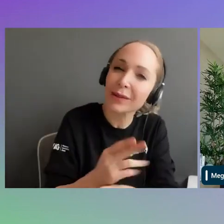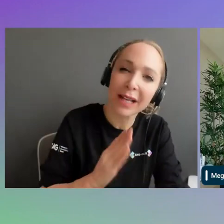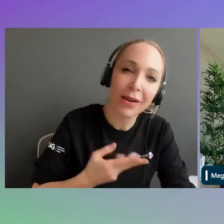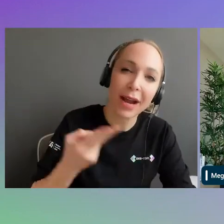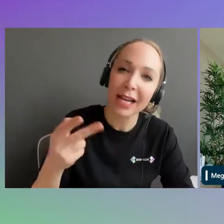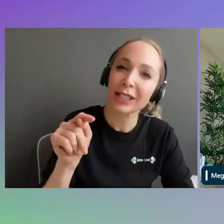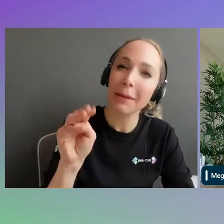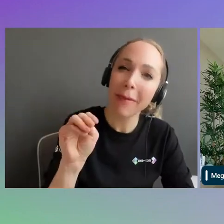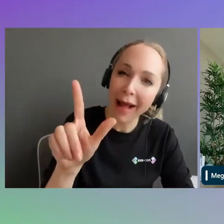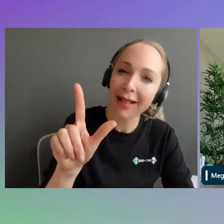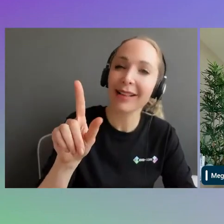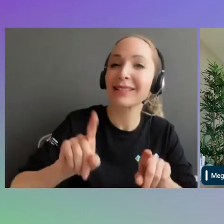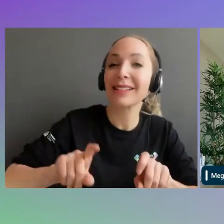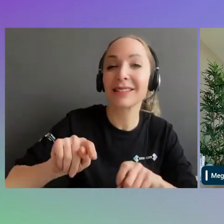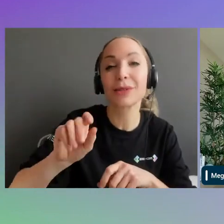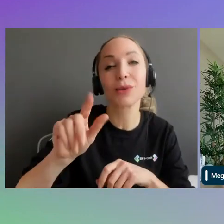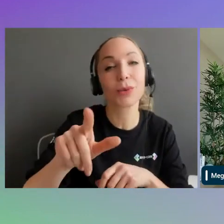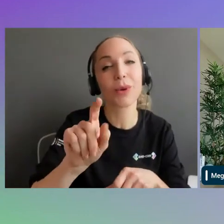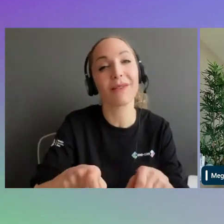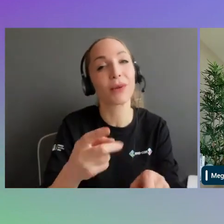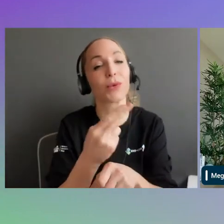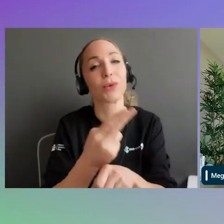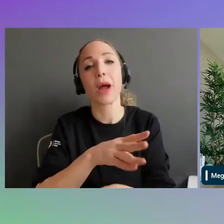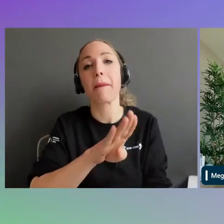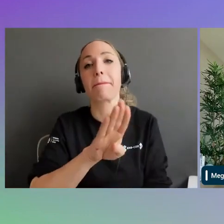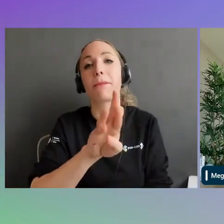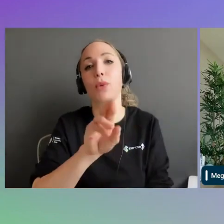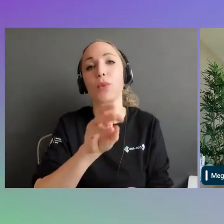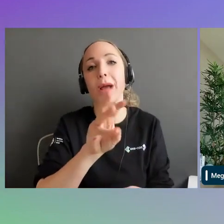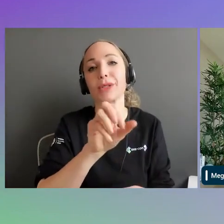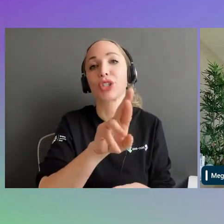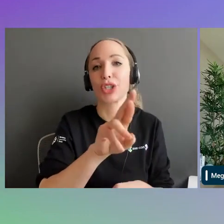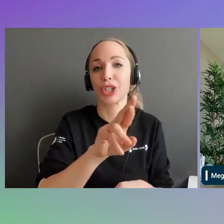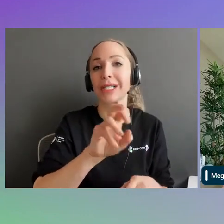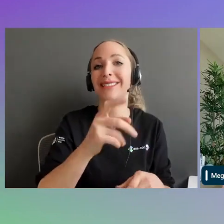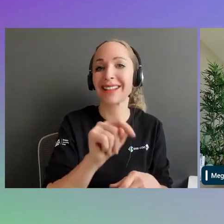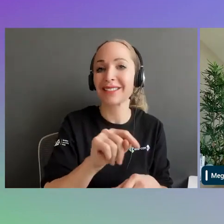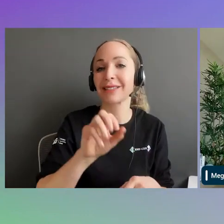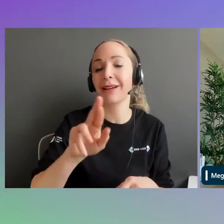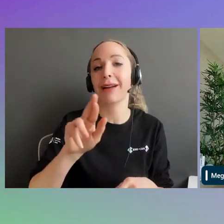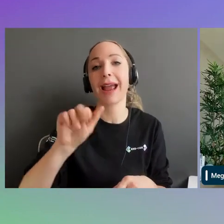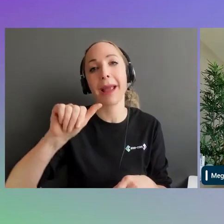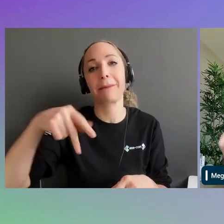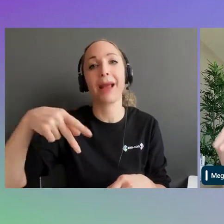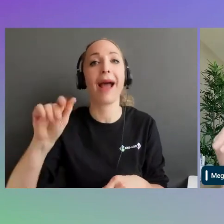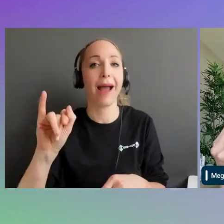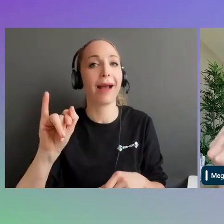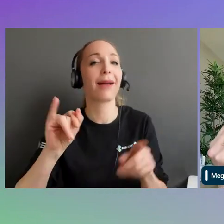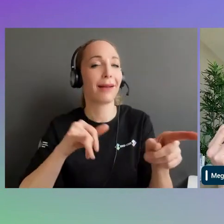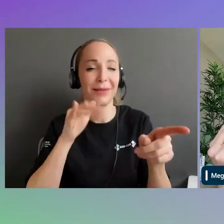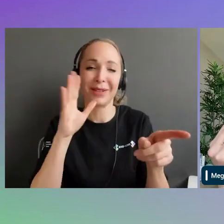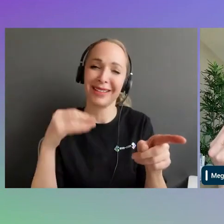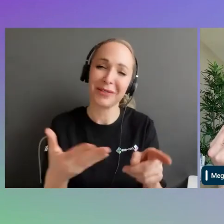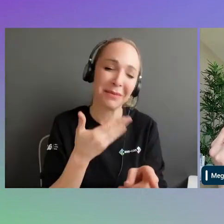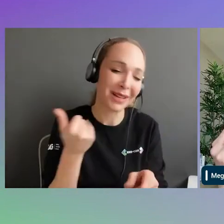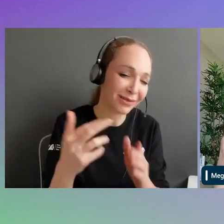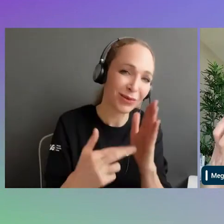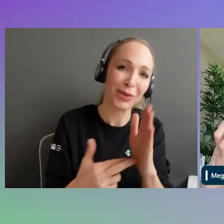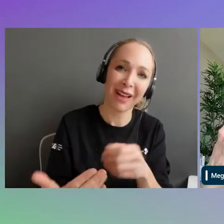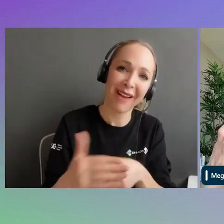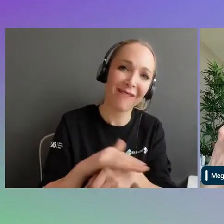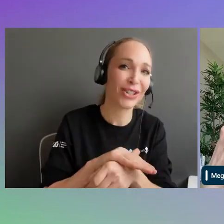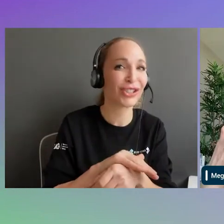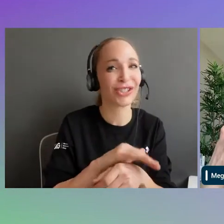testing tools. So you use the browser extension or you use the HTML APIs because that's going to really give you the best rule coverage on